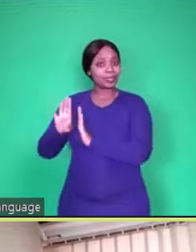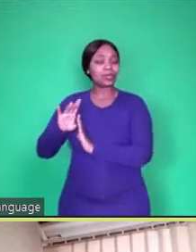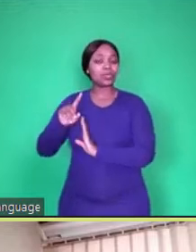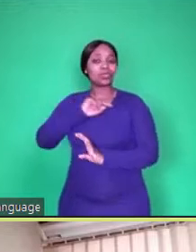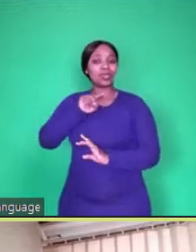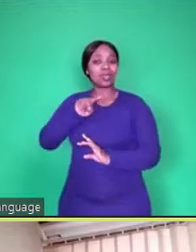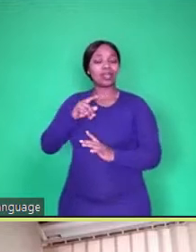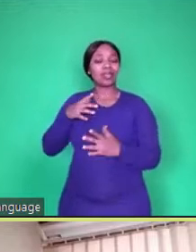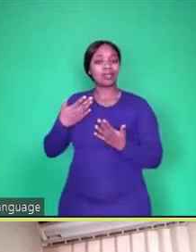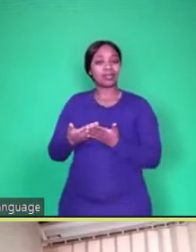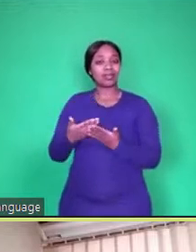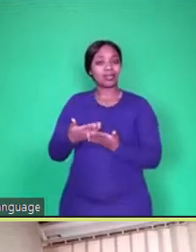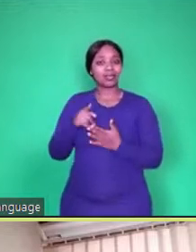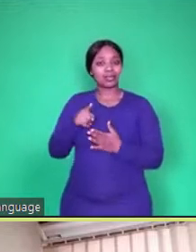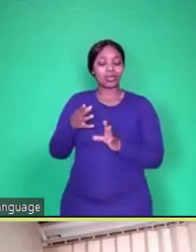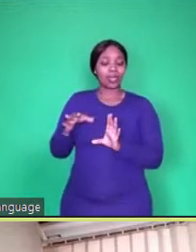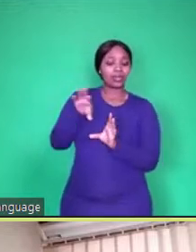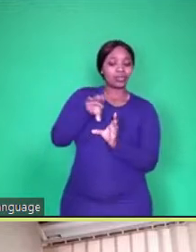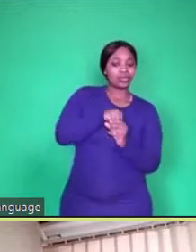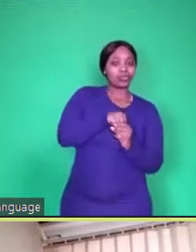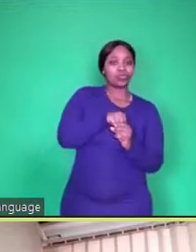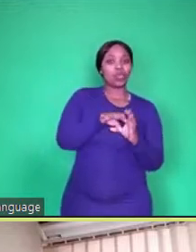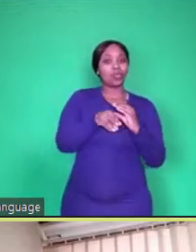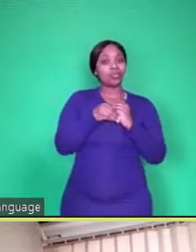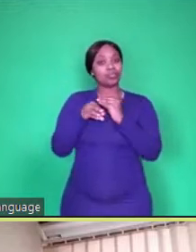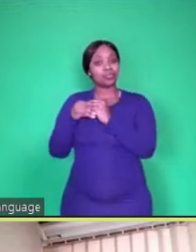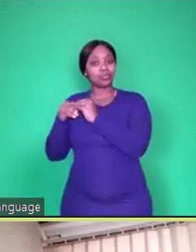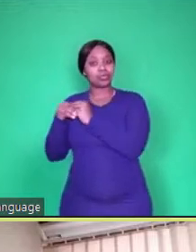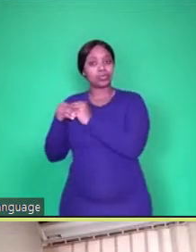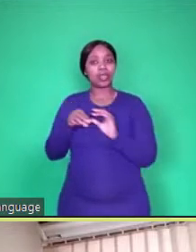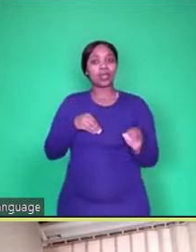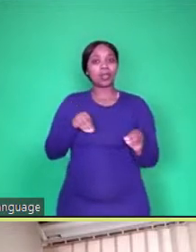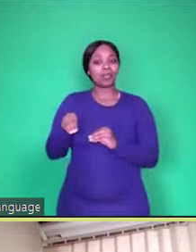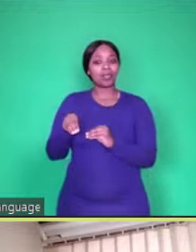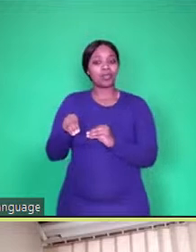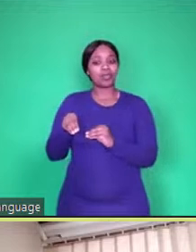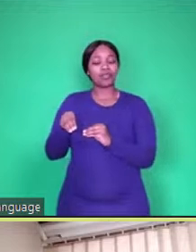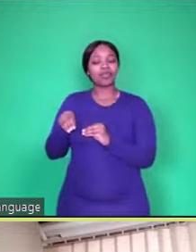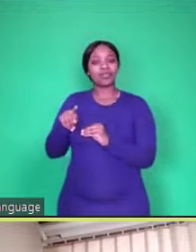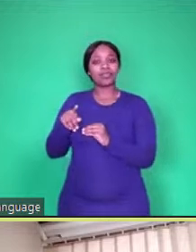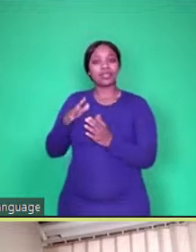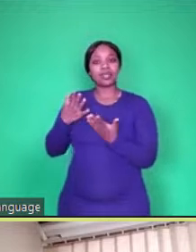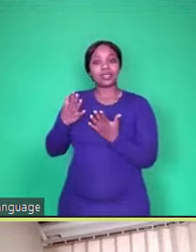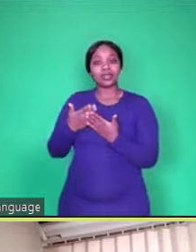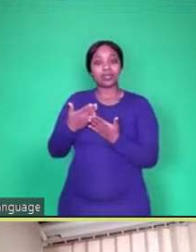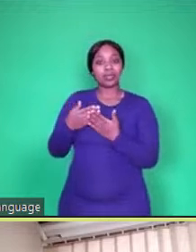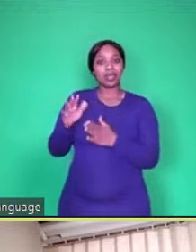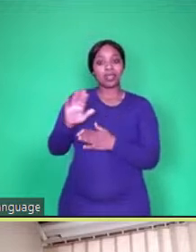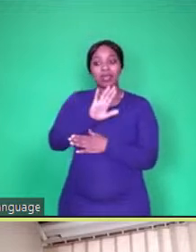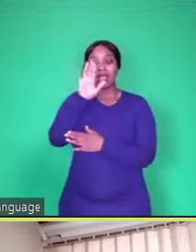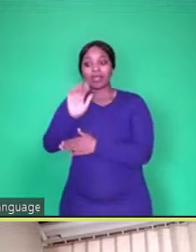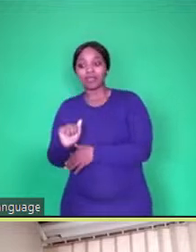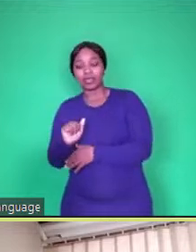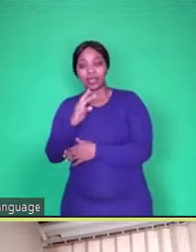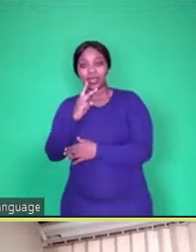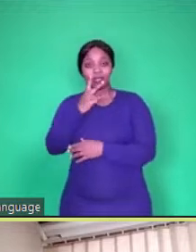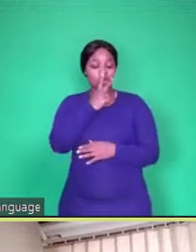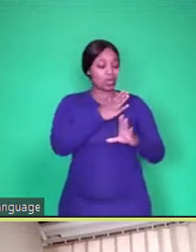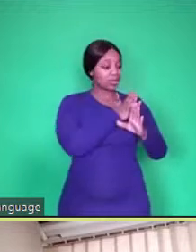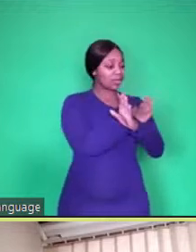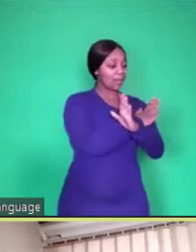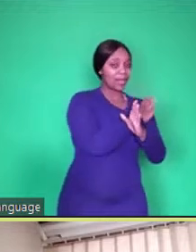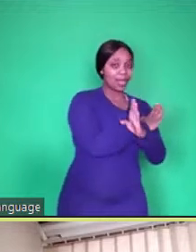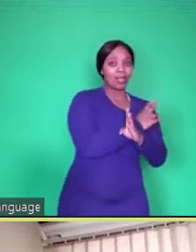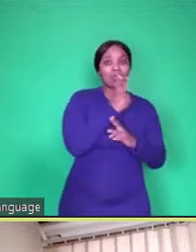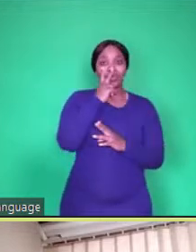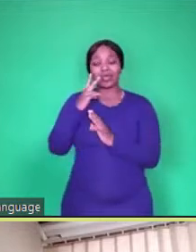its significance in a more proportional. Either in Africa, if you look, for example, in Africa, when we look at Johannesburg, we're